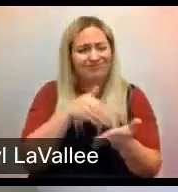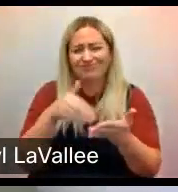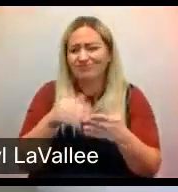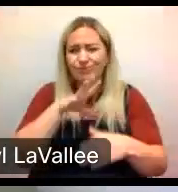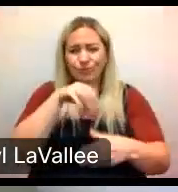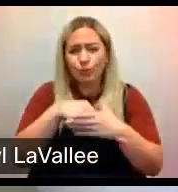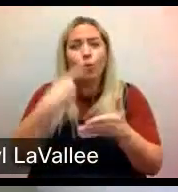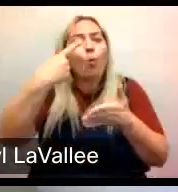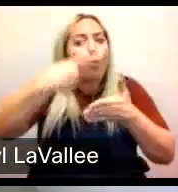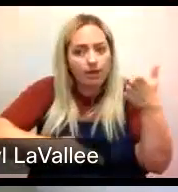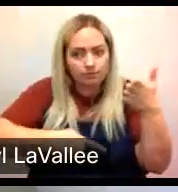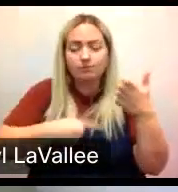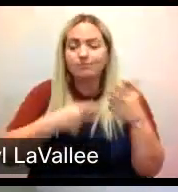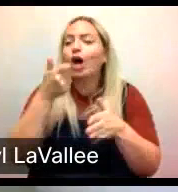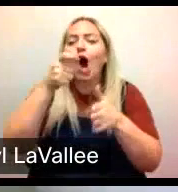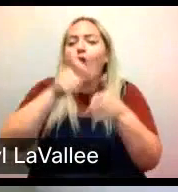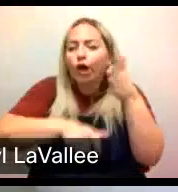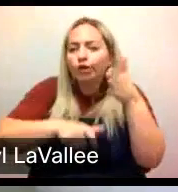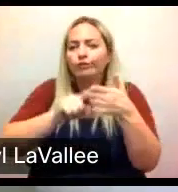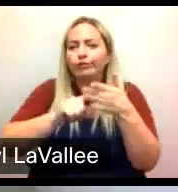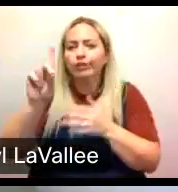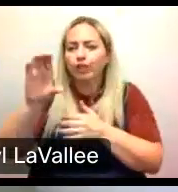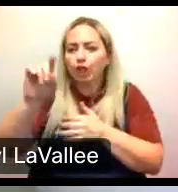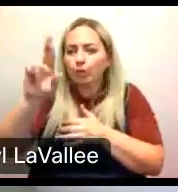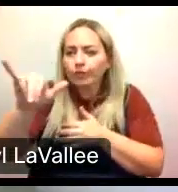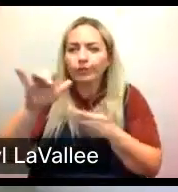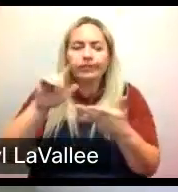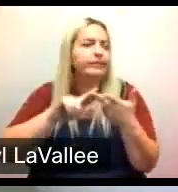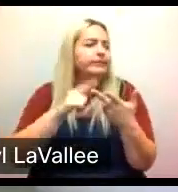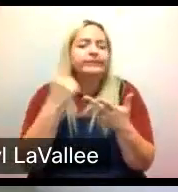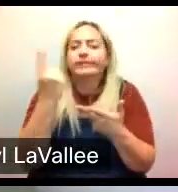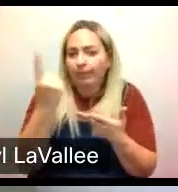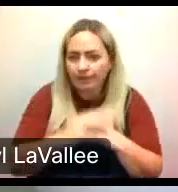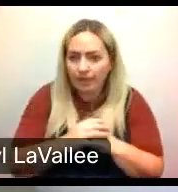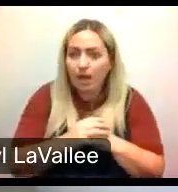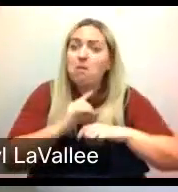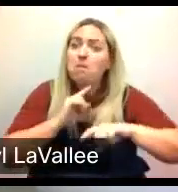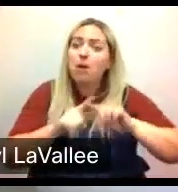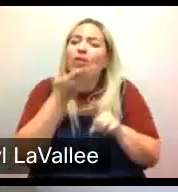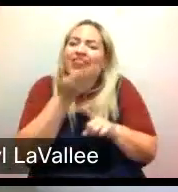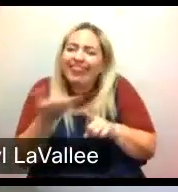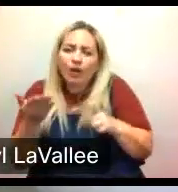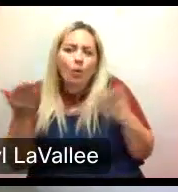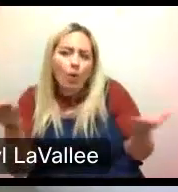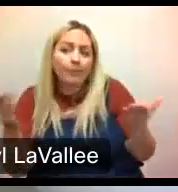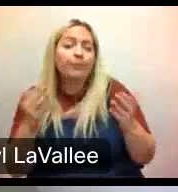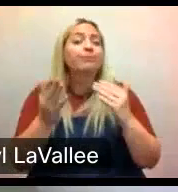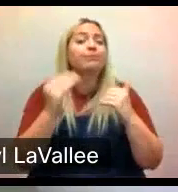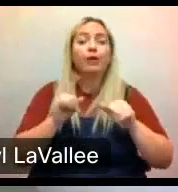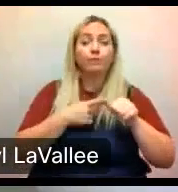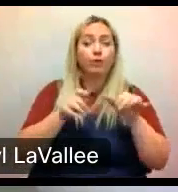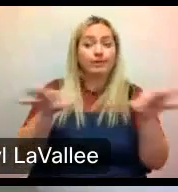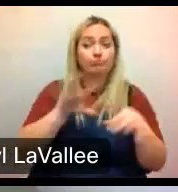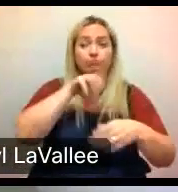what it is. You know, it's an article, it's a documentary, it's a something. What is the thing? The first sentence should also include